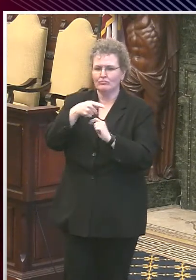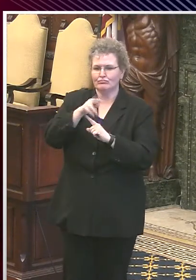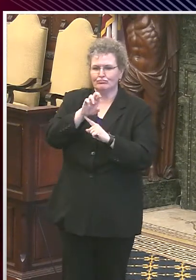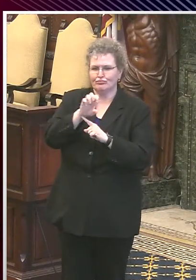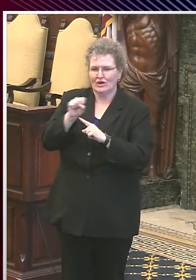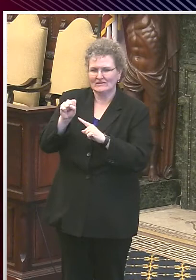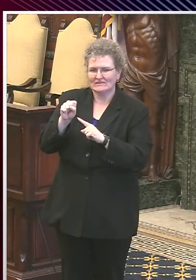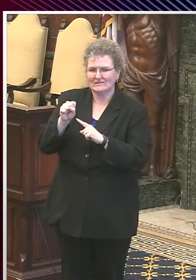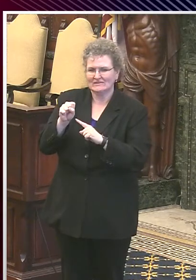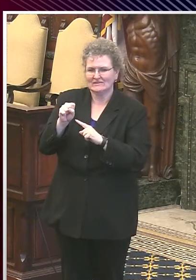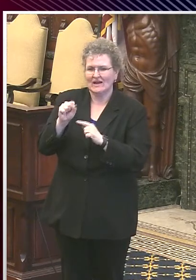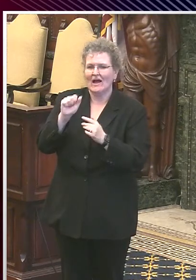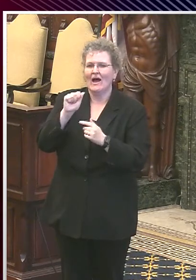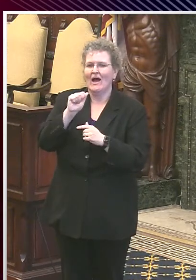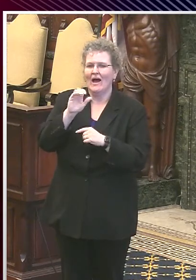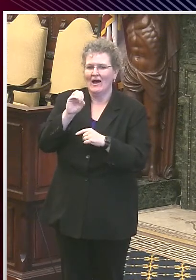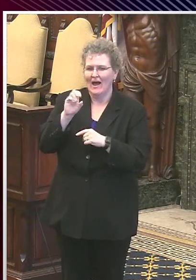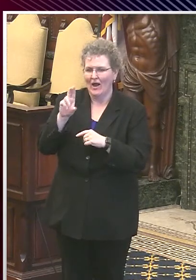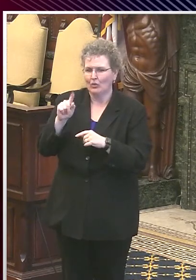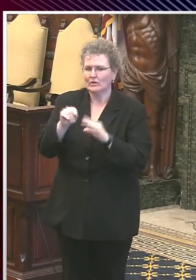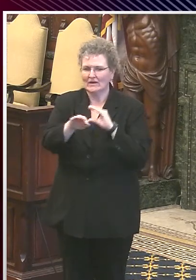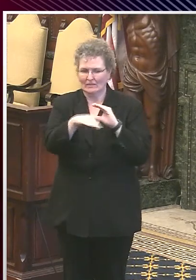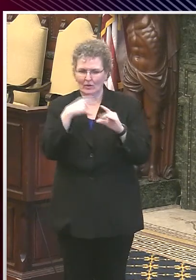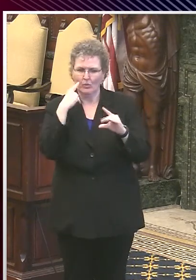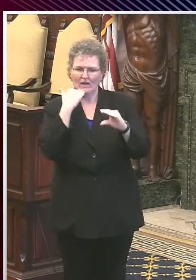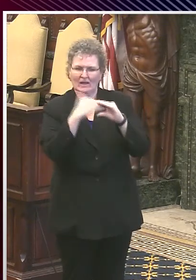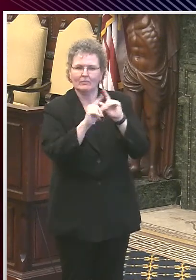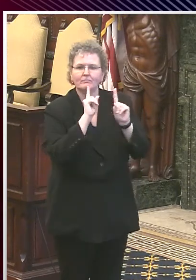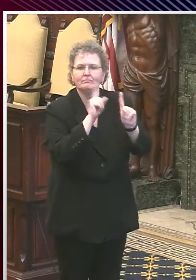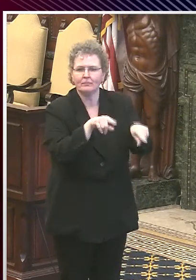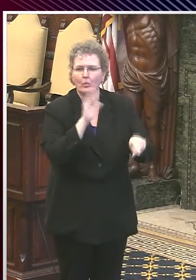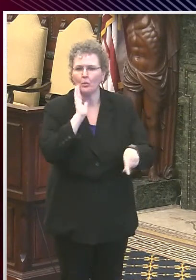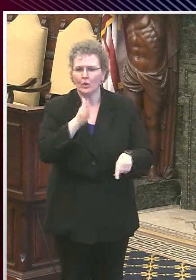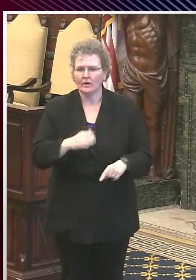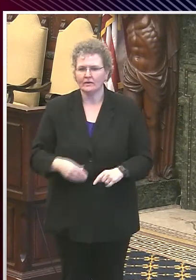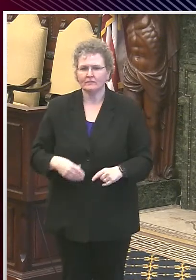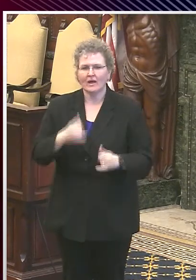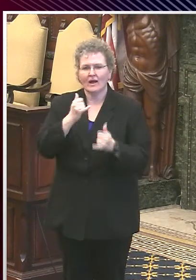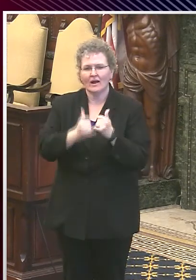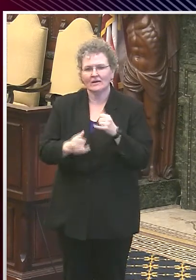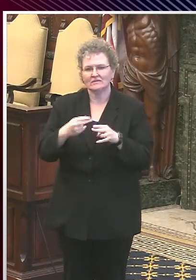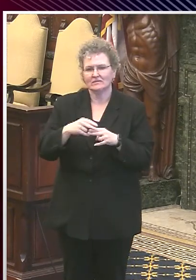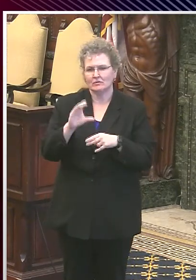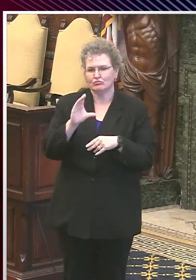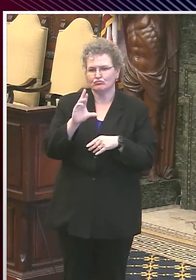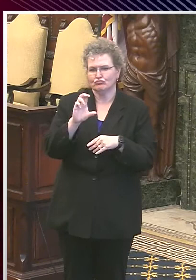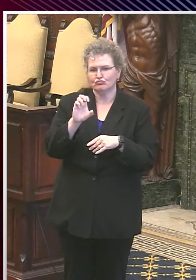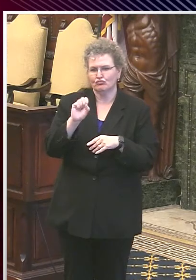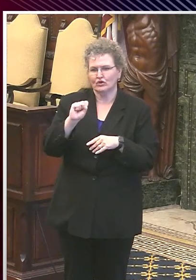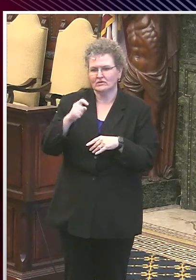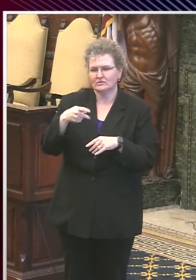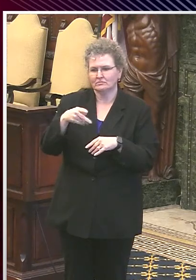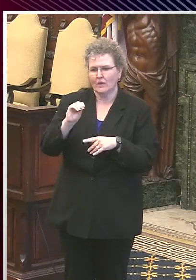that for you. Let's move on now to Yaima Crespo of Telemundo.